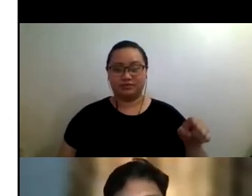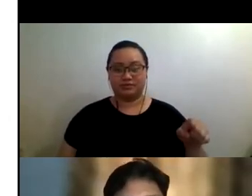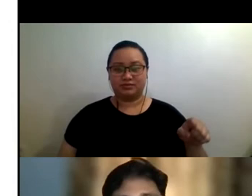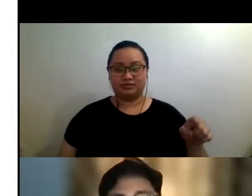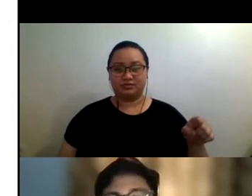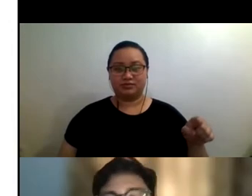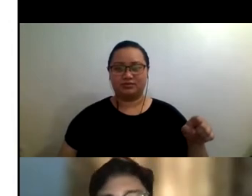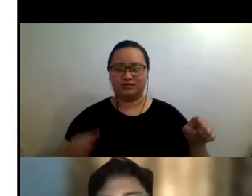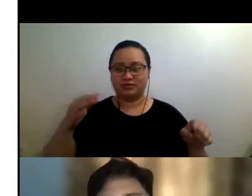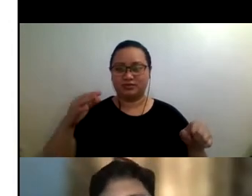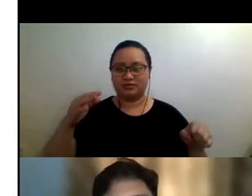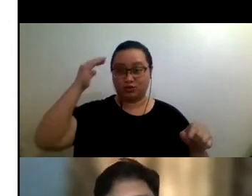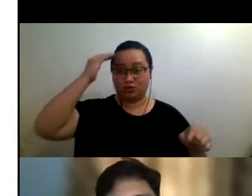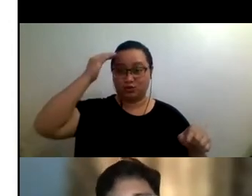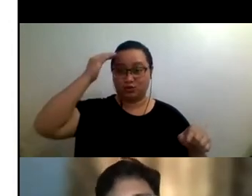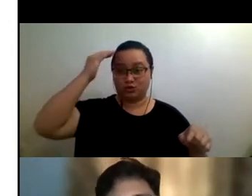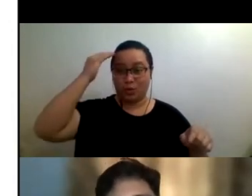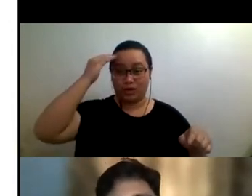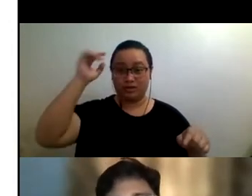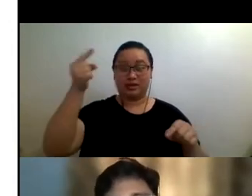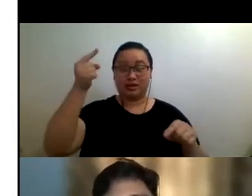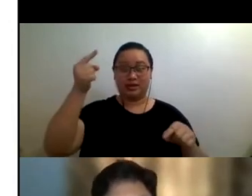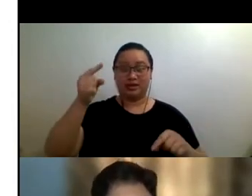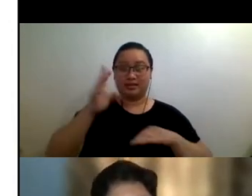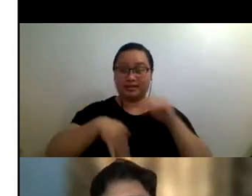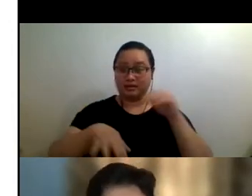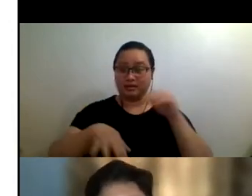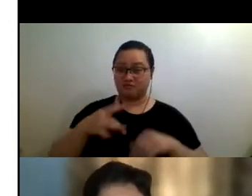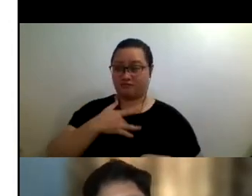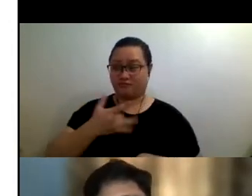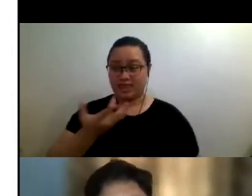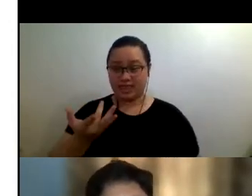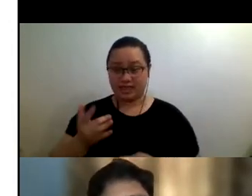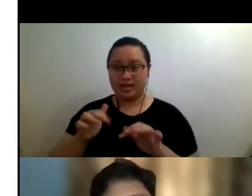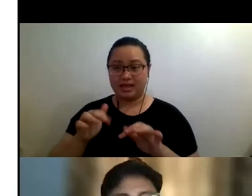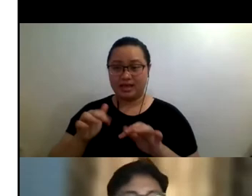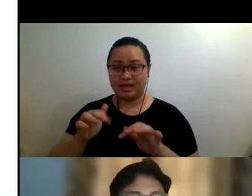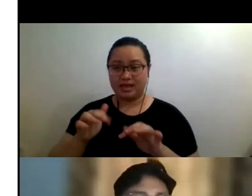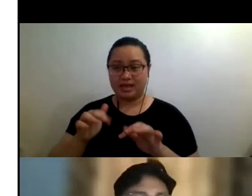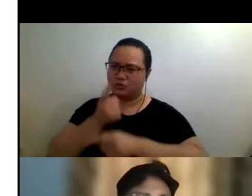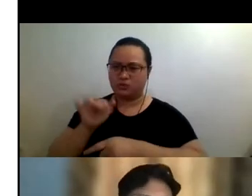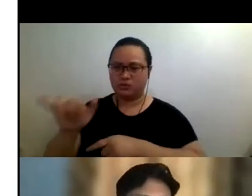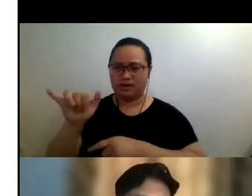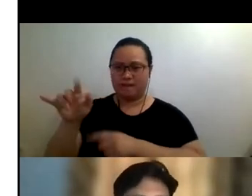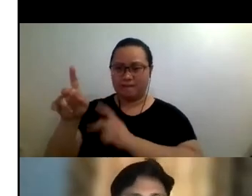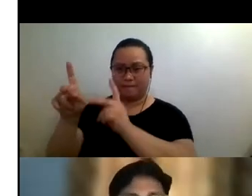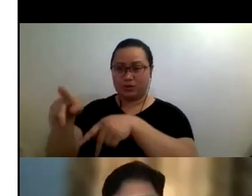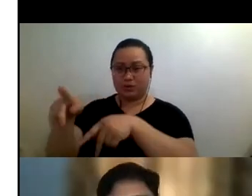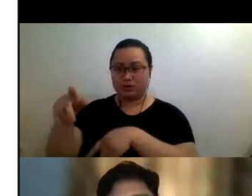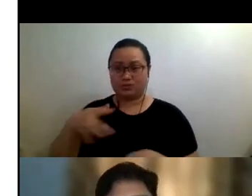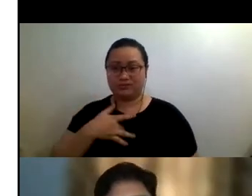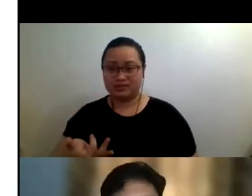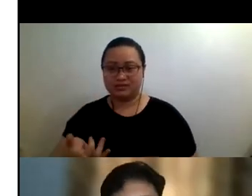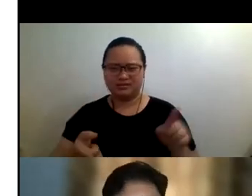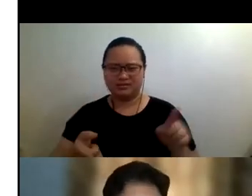knowing how someone feels is different from feeling how that person feels. Now, knowing how someone